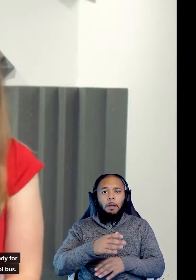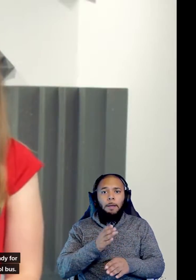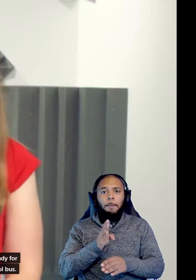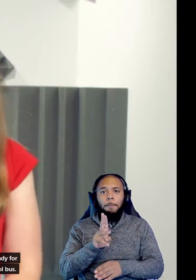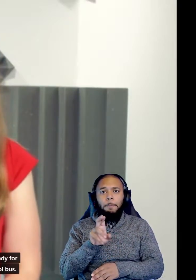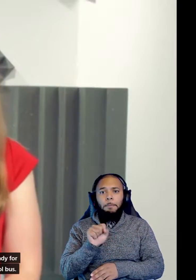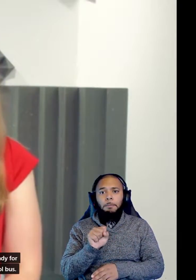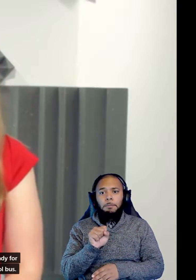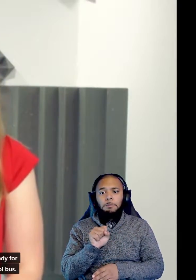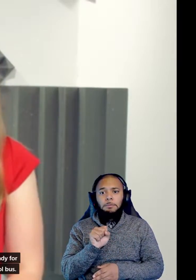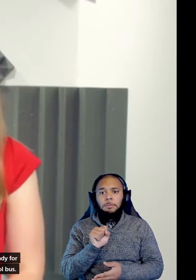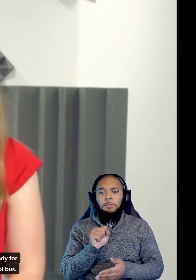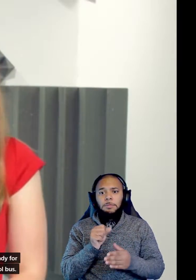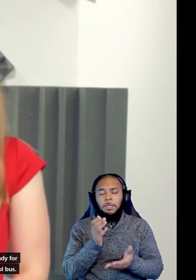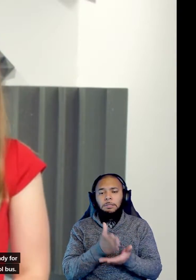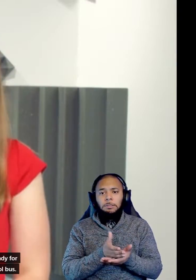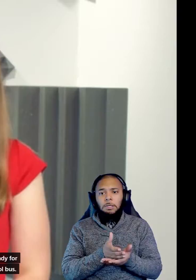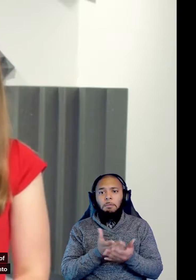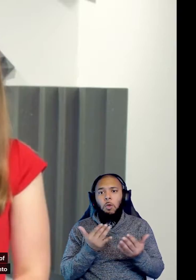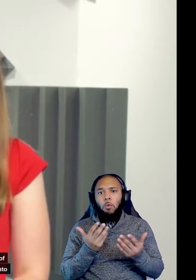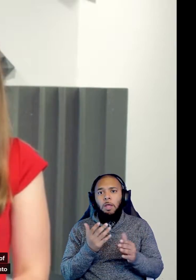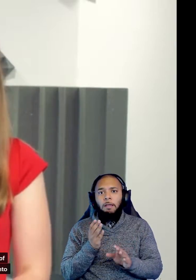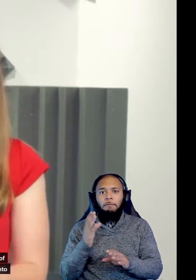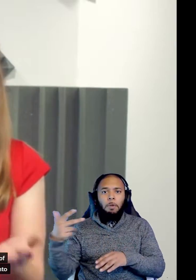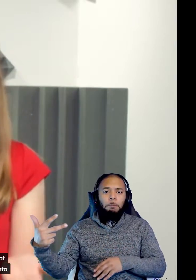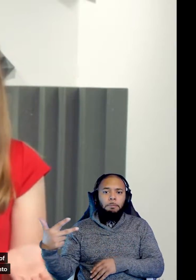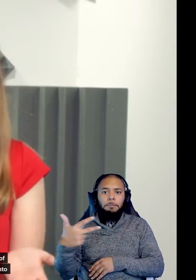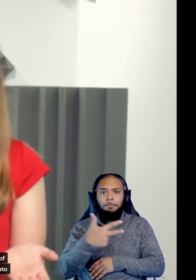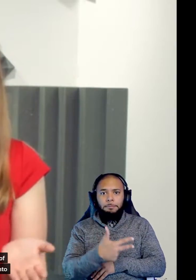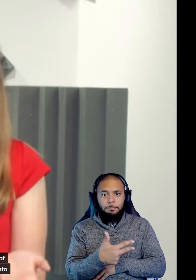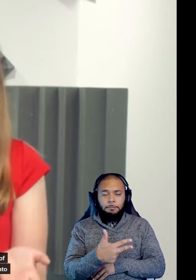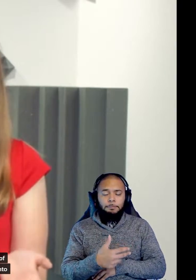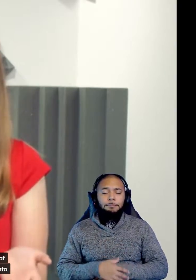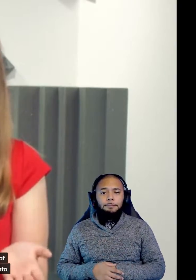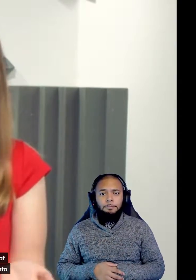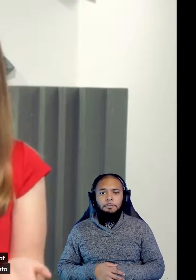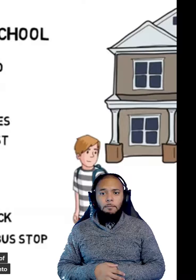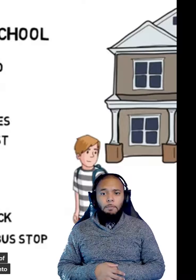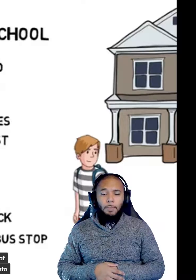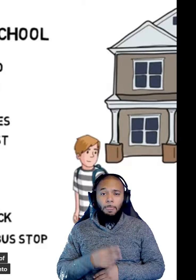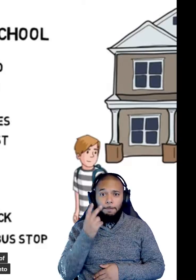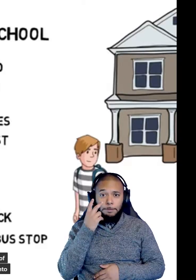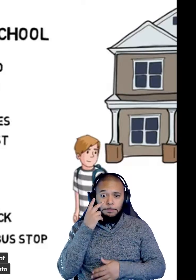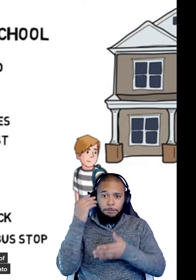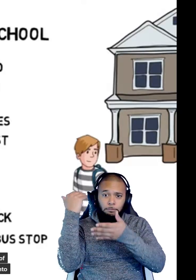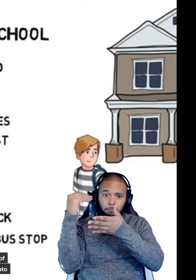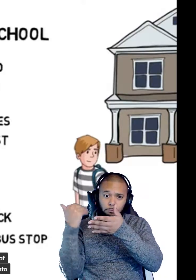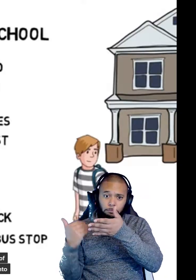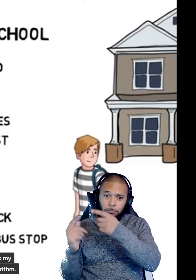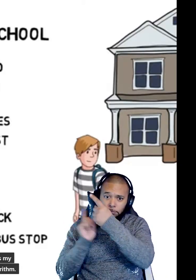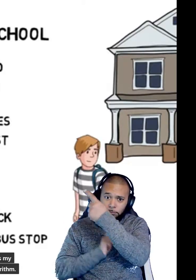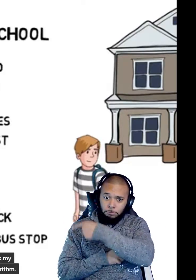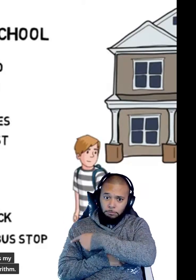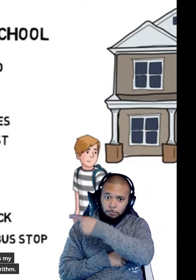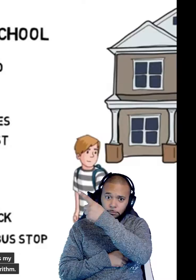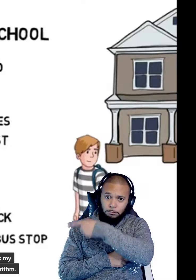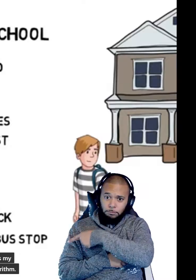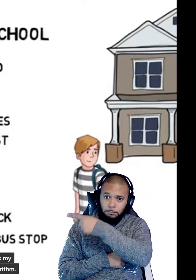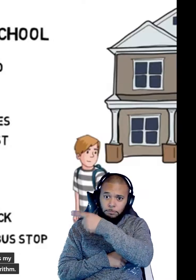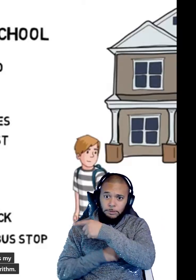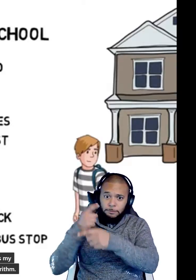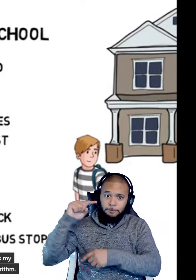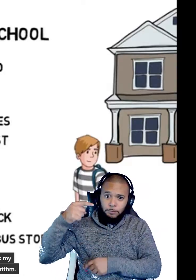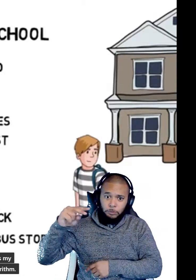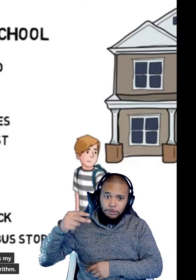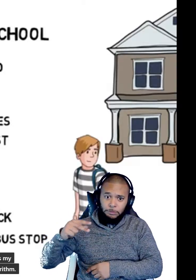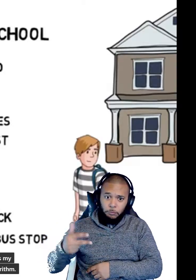to get ready for school and to wait for that school bus. So you can see that this list of commands all put together into sequential